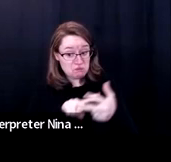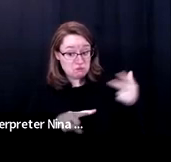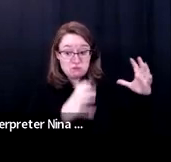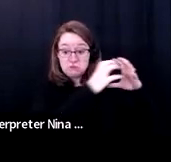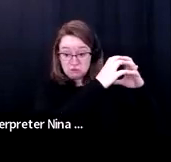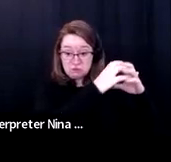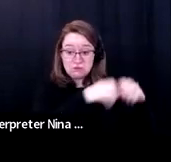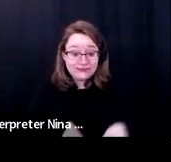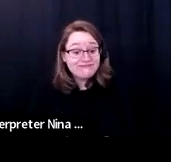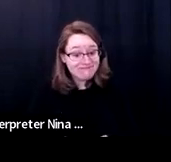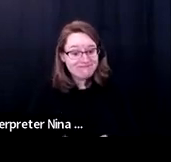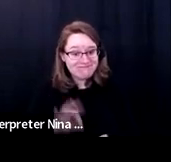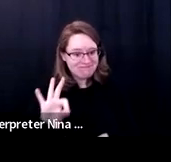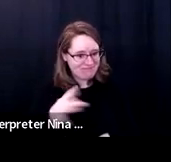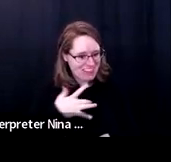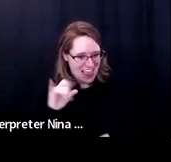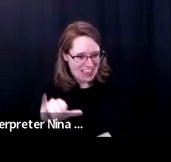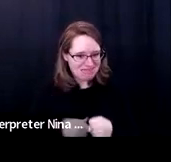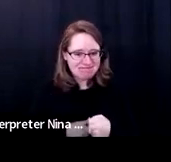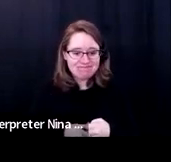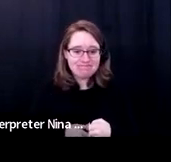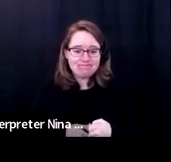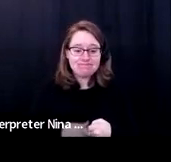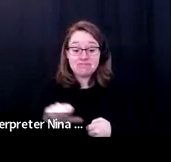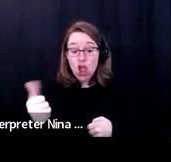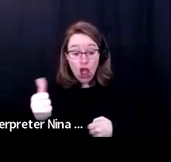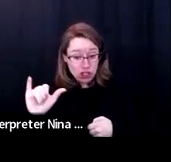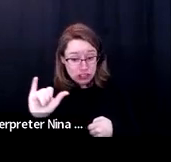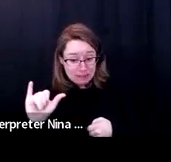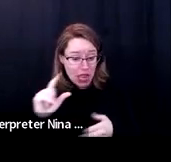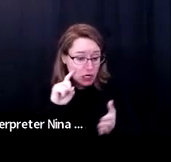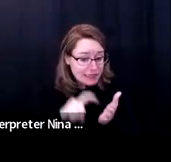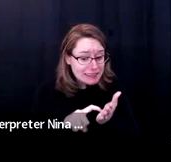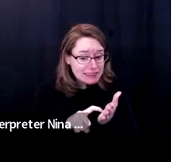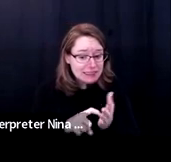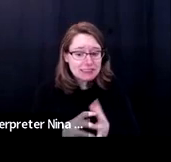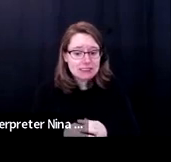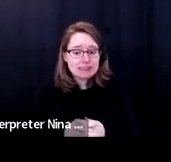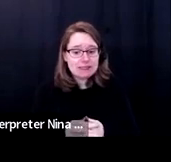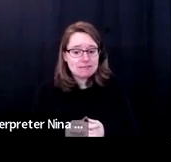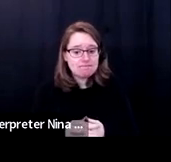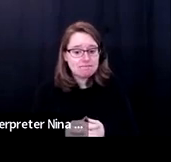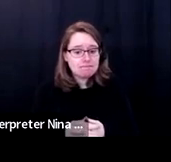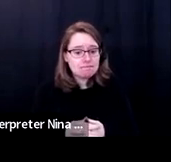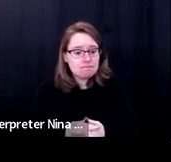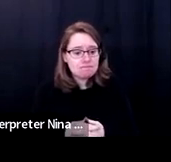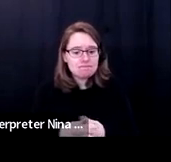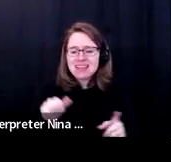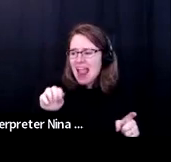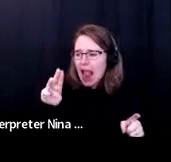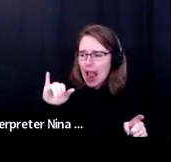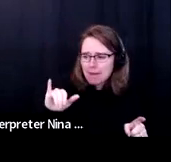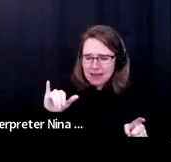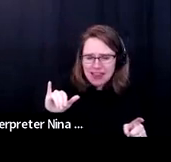Those all make sense? I like it. Any other similarities that you see? Amy, I heard